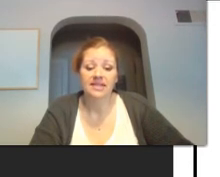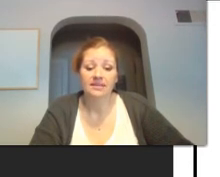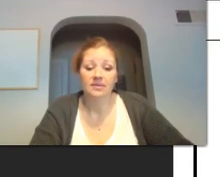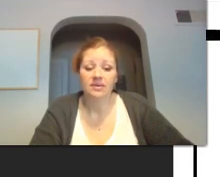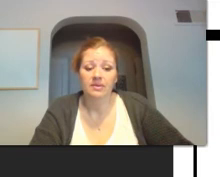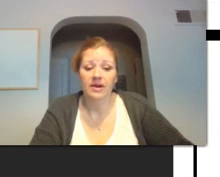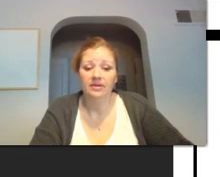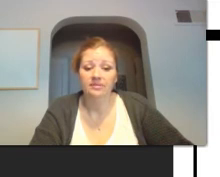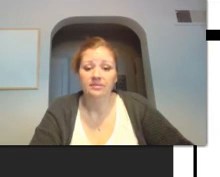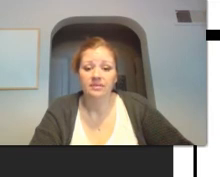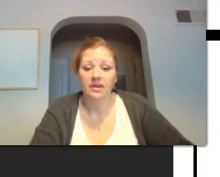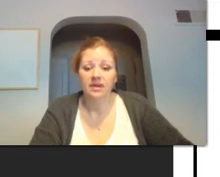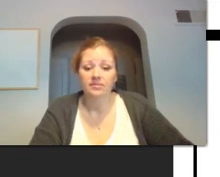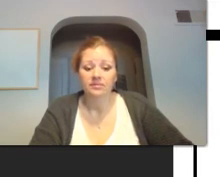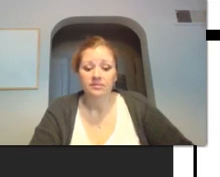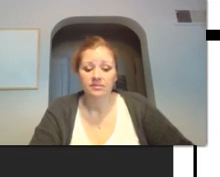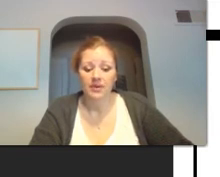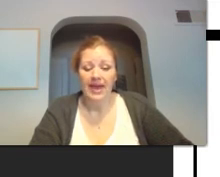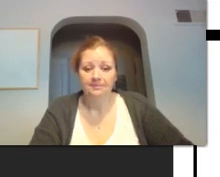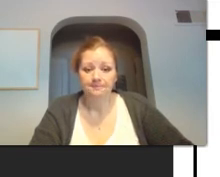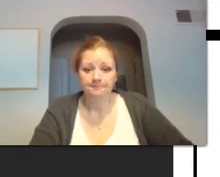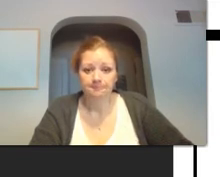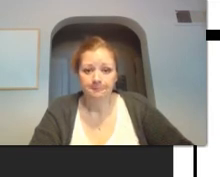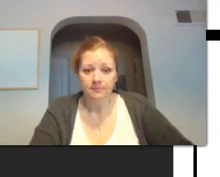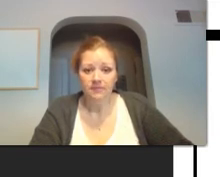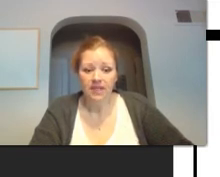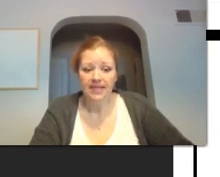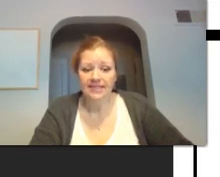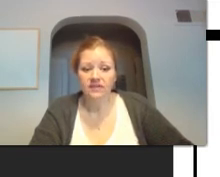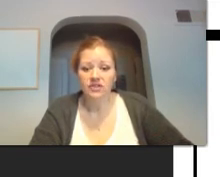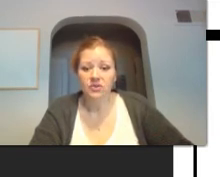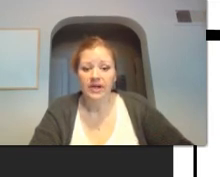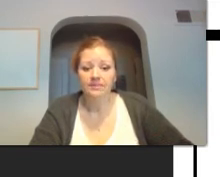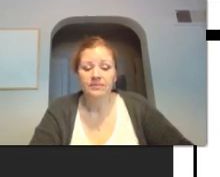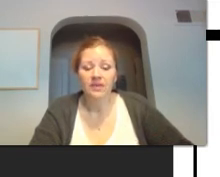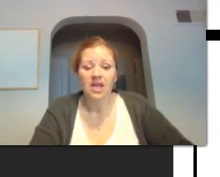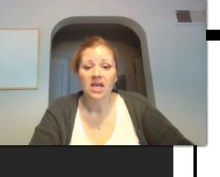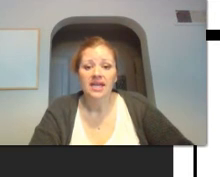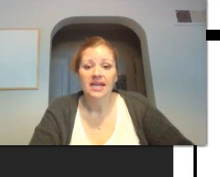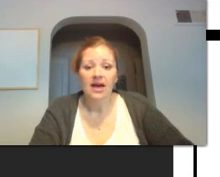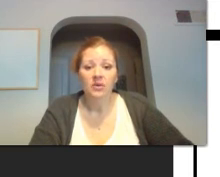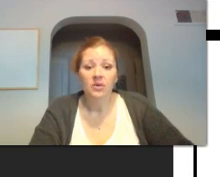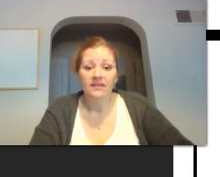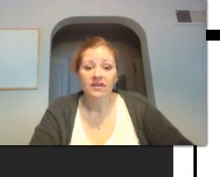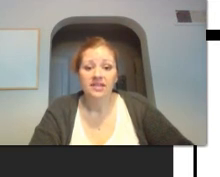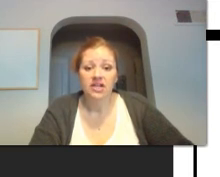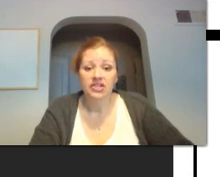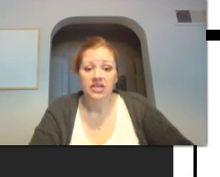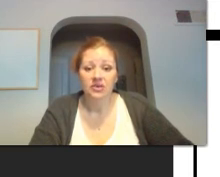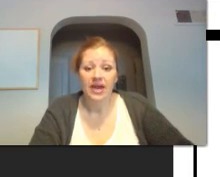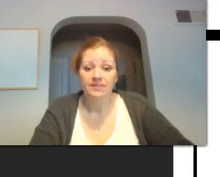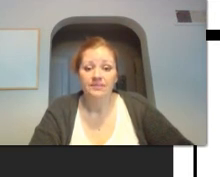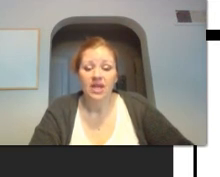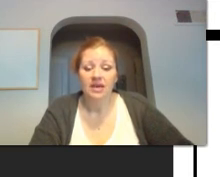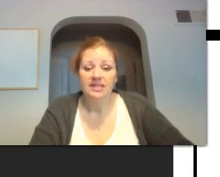Yes, Miss Amy will be proud. Okay, that's the end of our story. Now we're going to have our